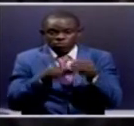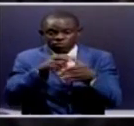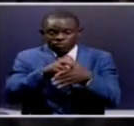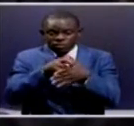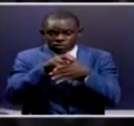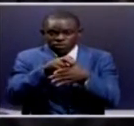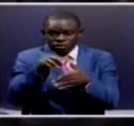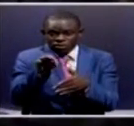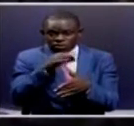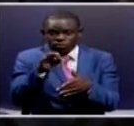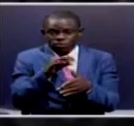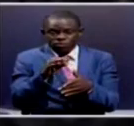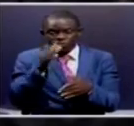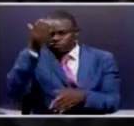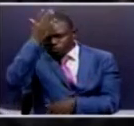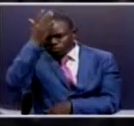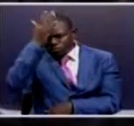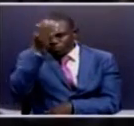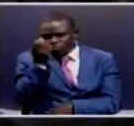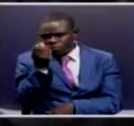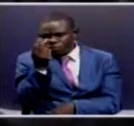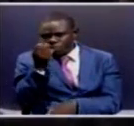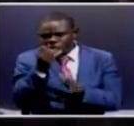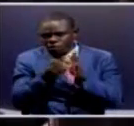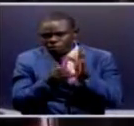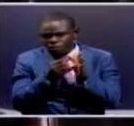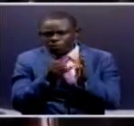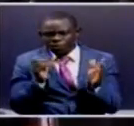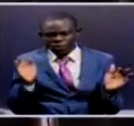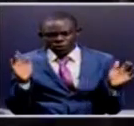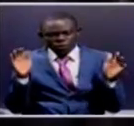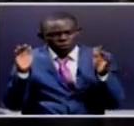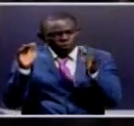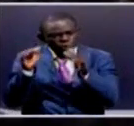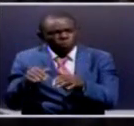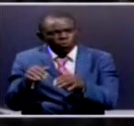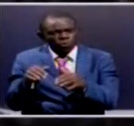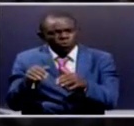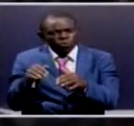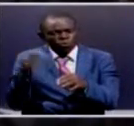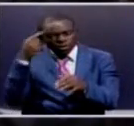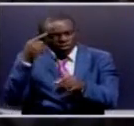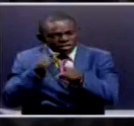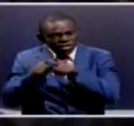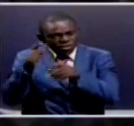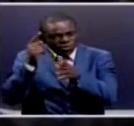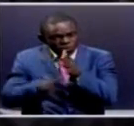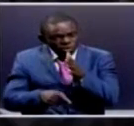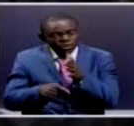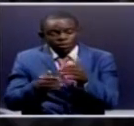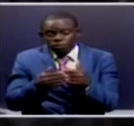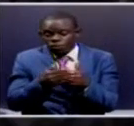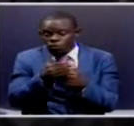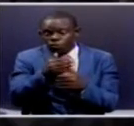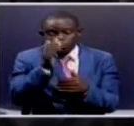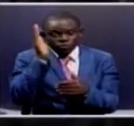at Siavonga on the 12th of June have resolved as follows: that there shall be a national dialogue